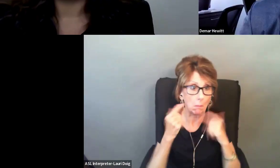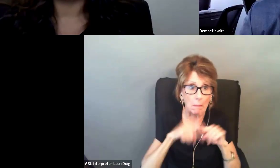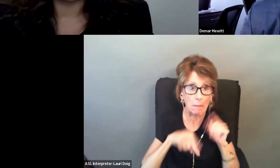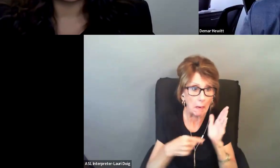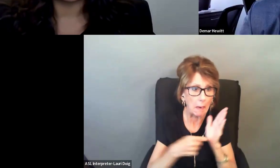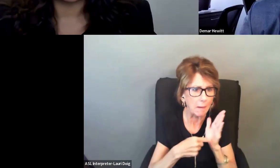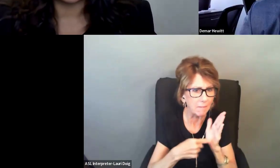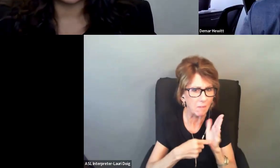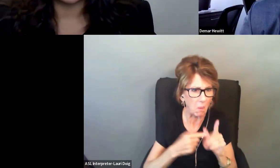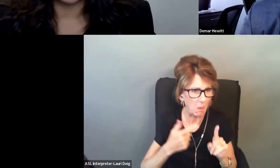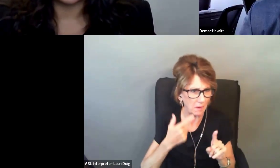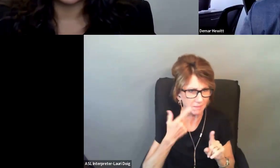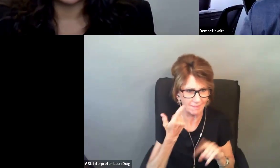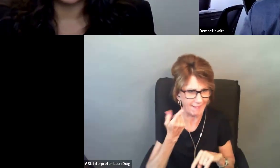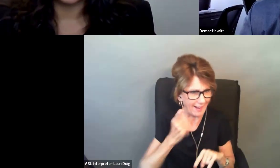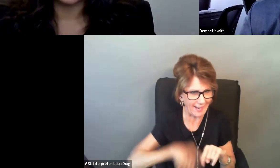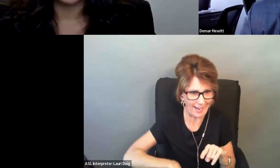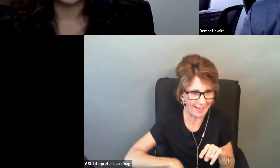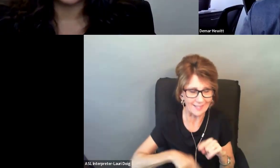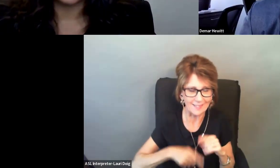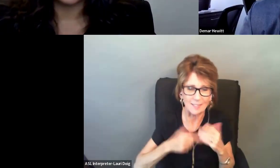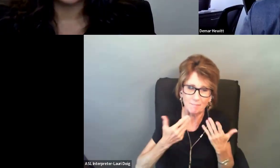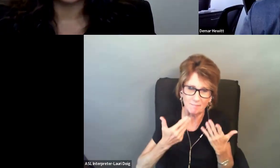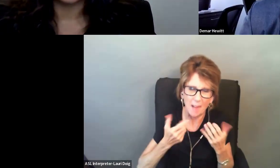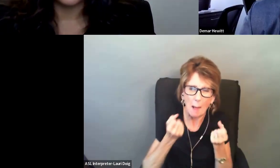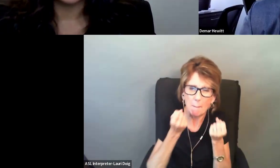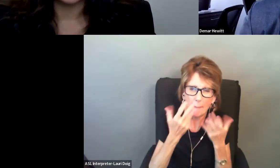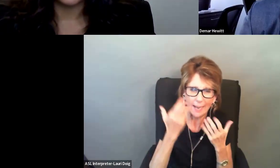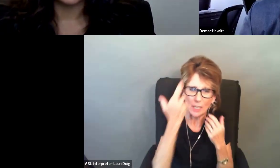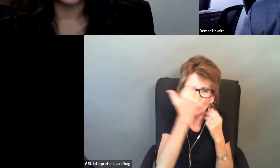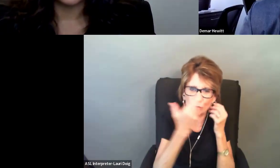for less. So these are all things to consider